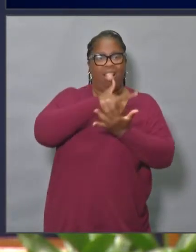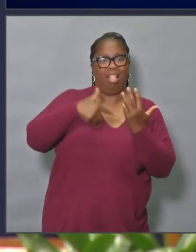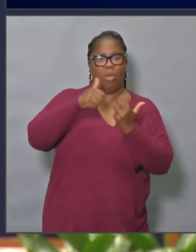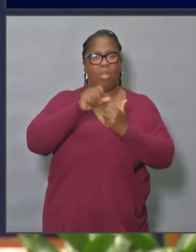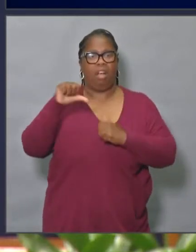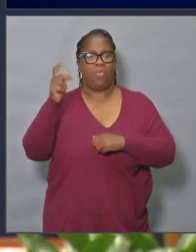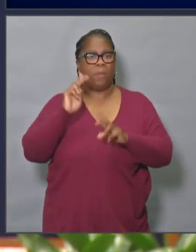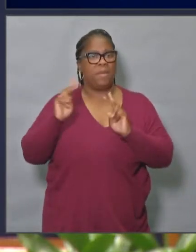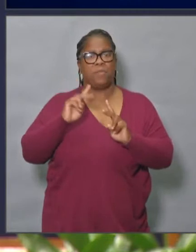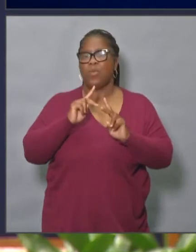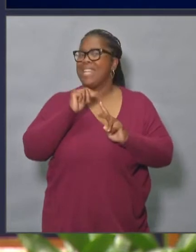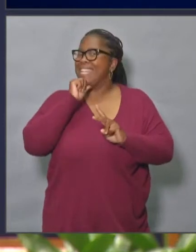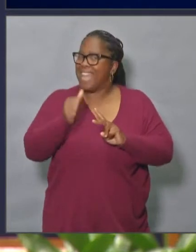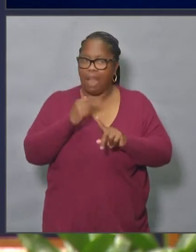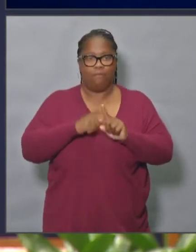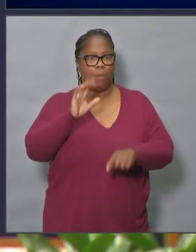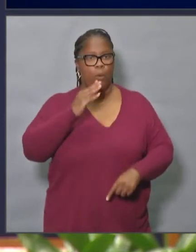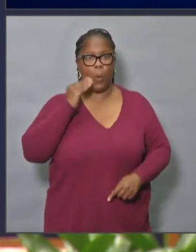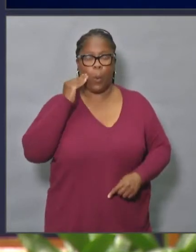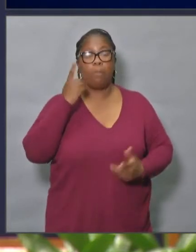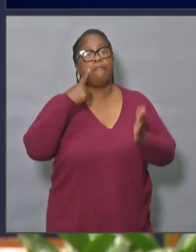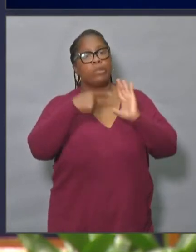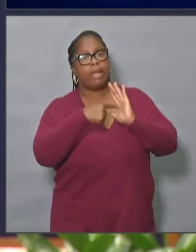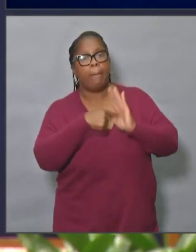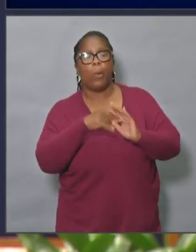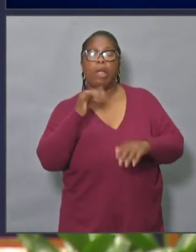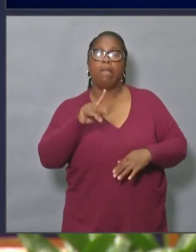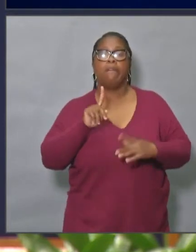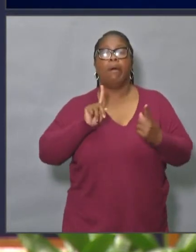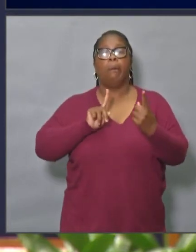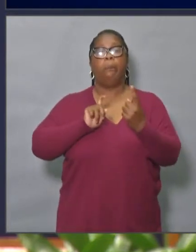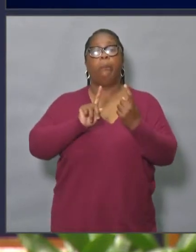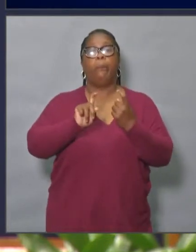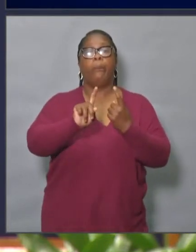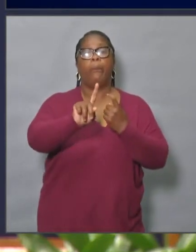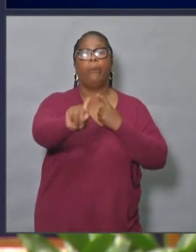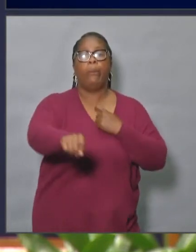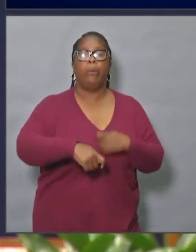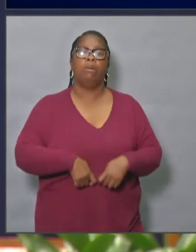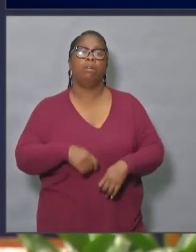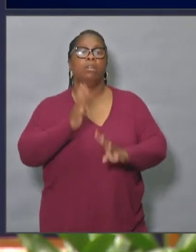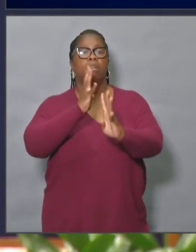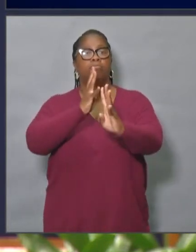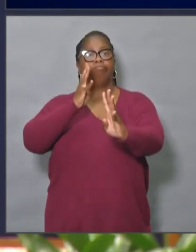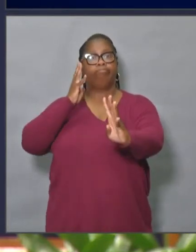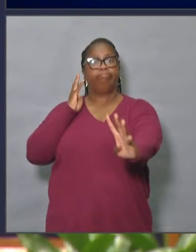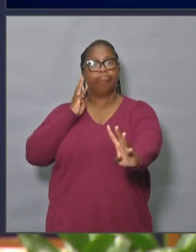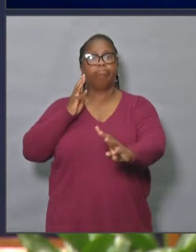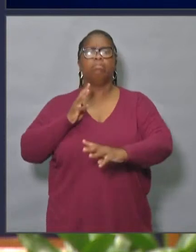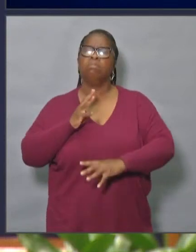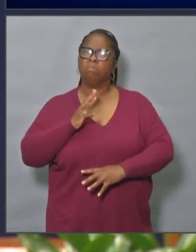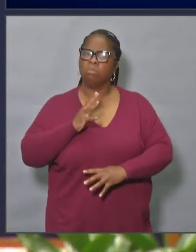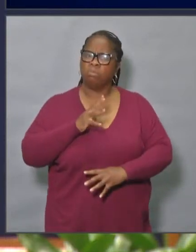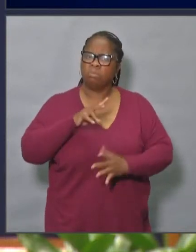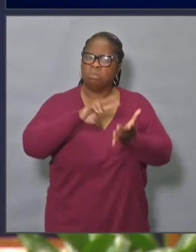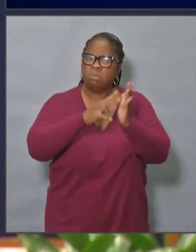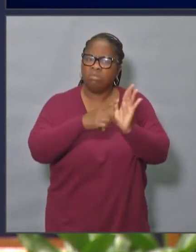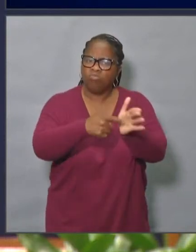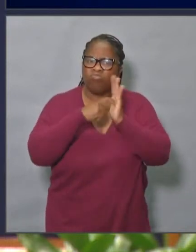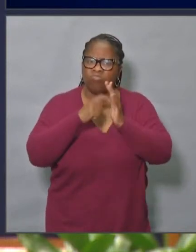And by this I mean if you're walking down a sidewalk, if you're waiting online, you need to be wearing